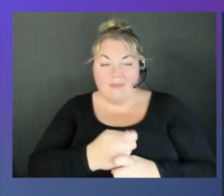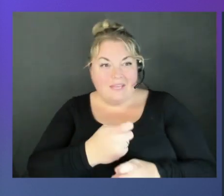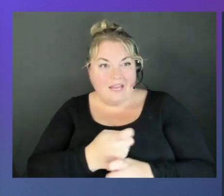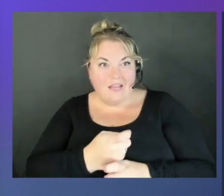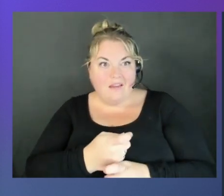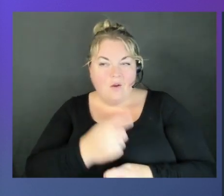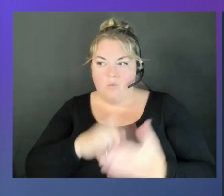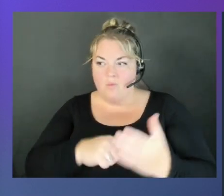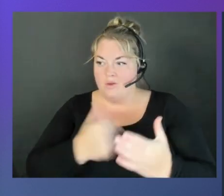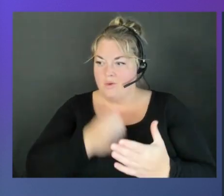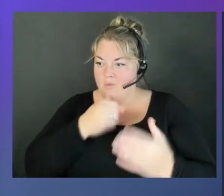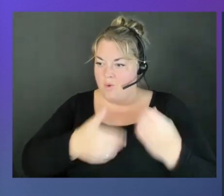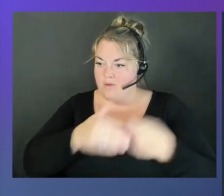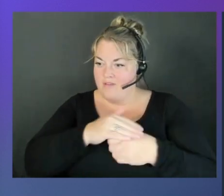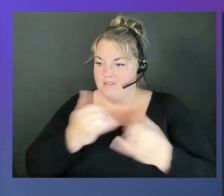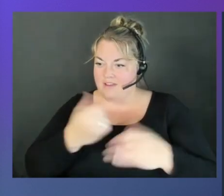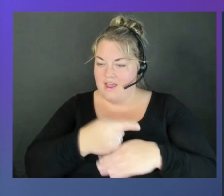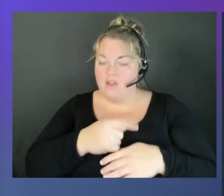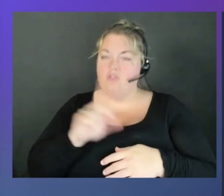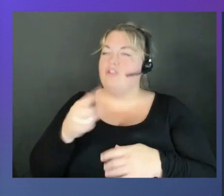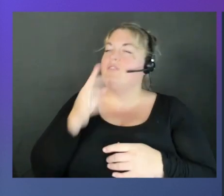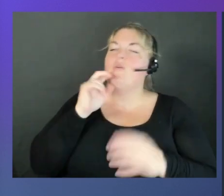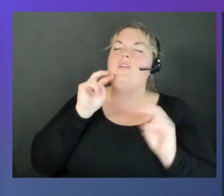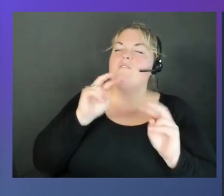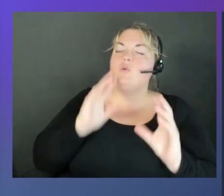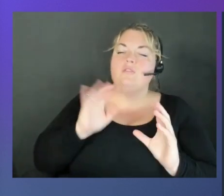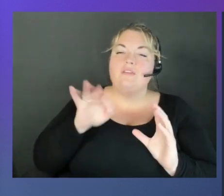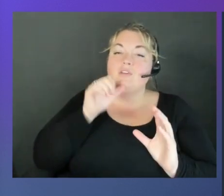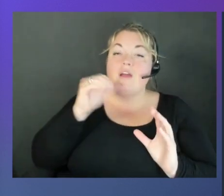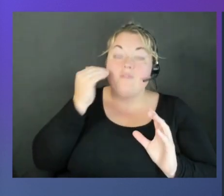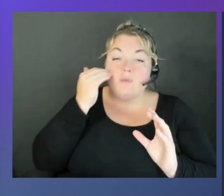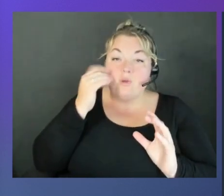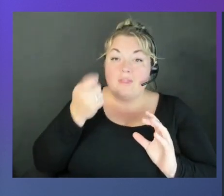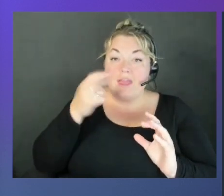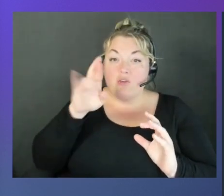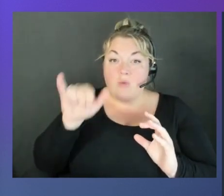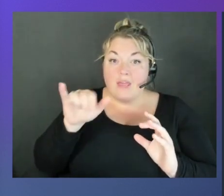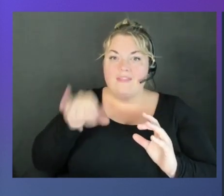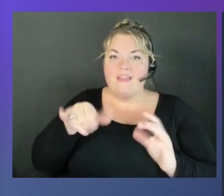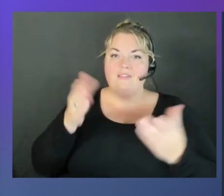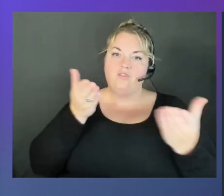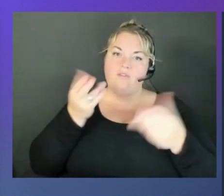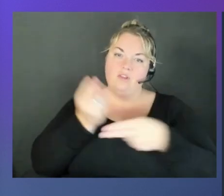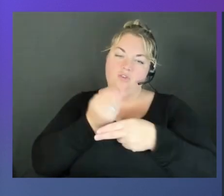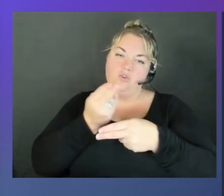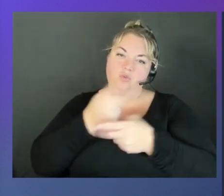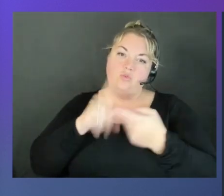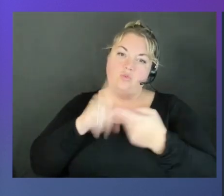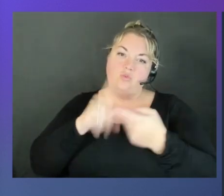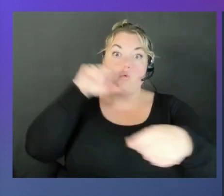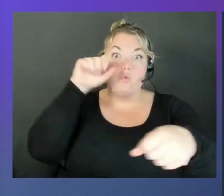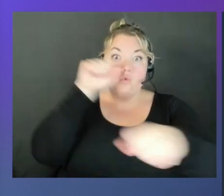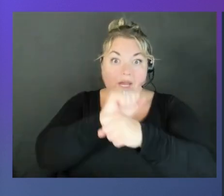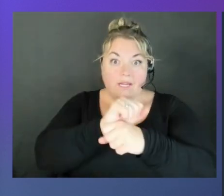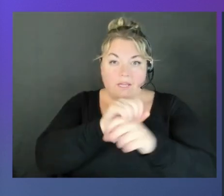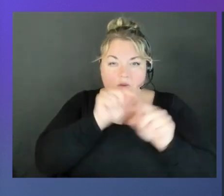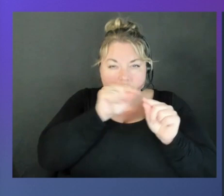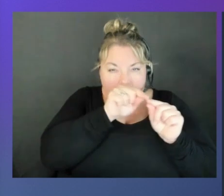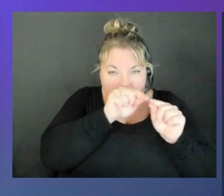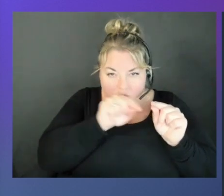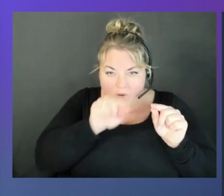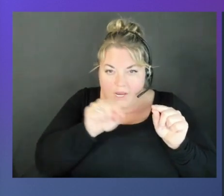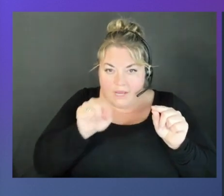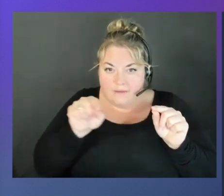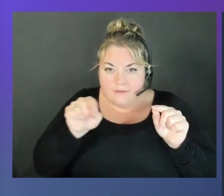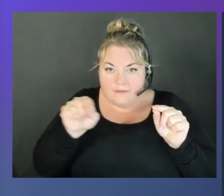cover today? Now, just for our viewers, if you're not familiar with X-Ray, X-Ray is the service used to really trace services